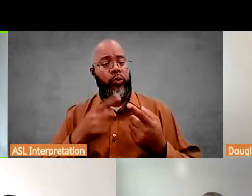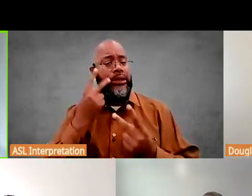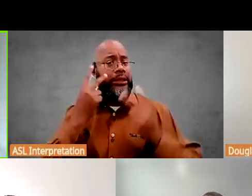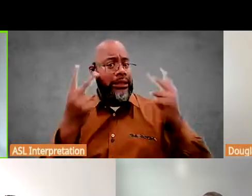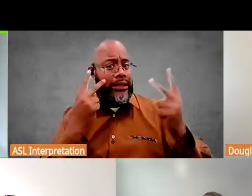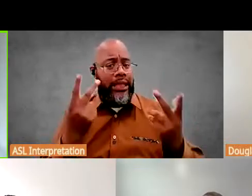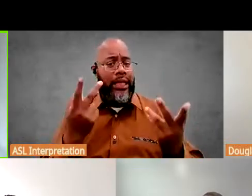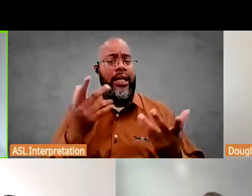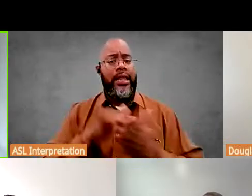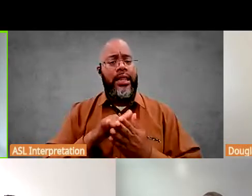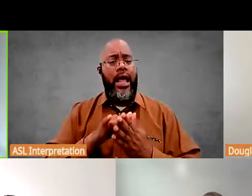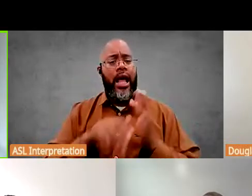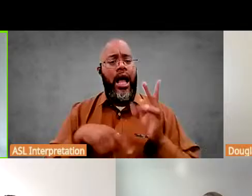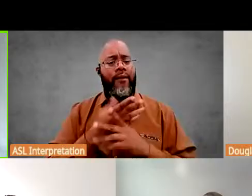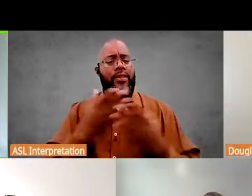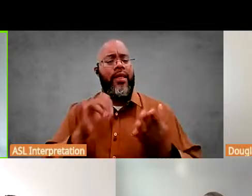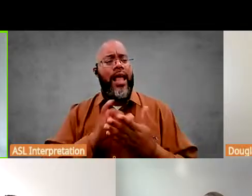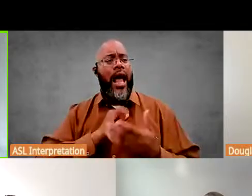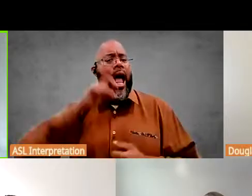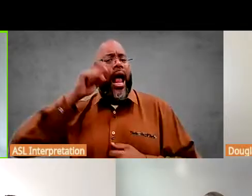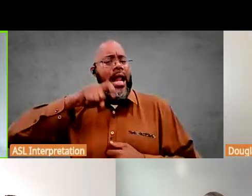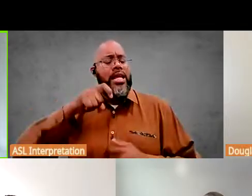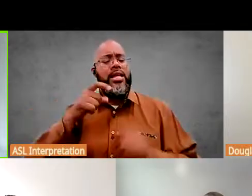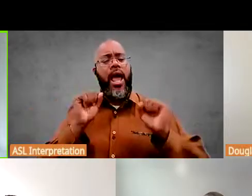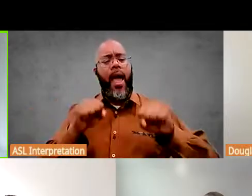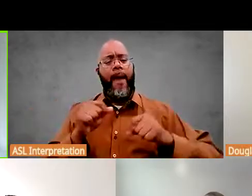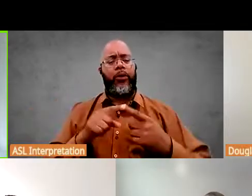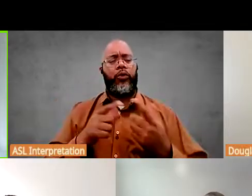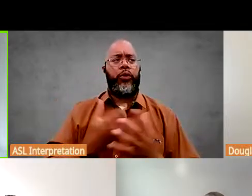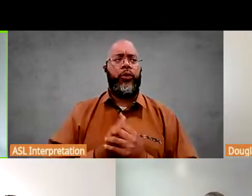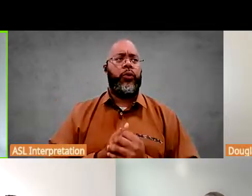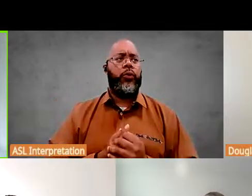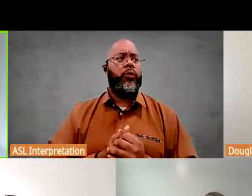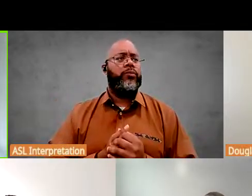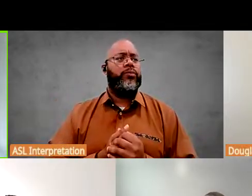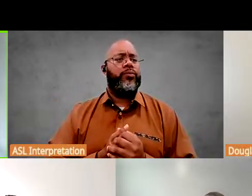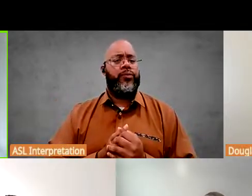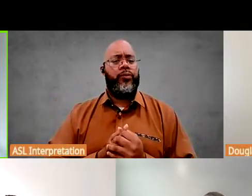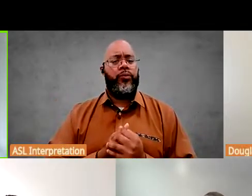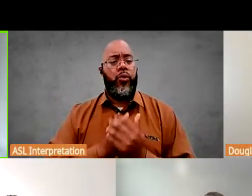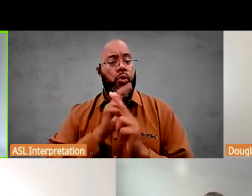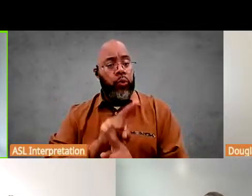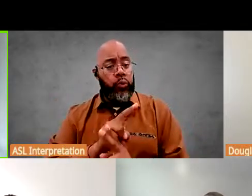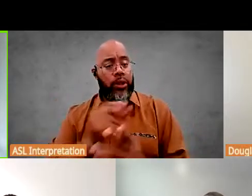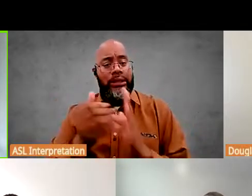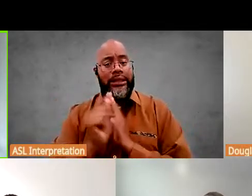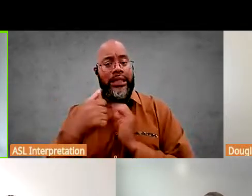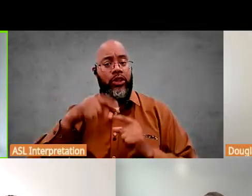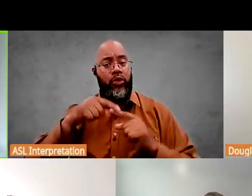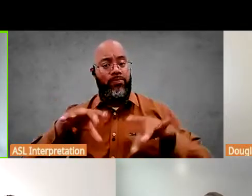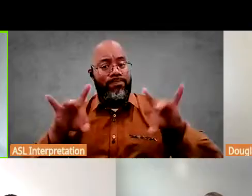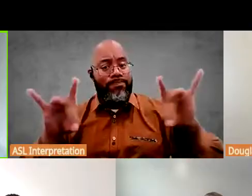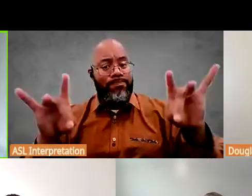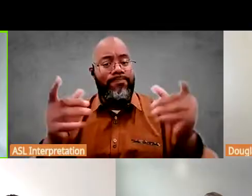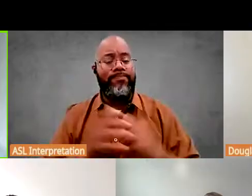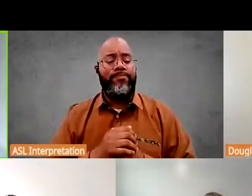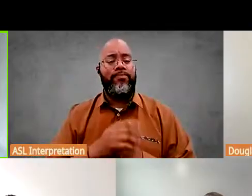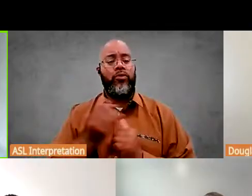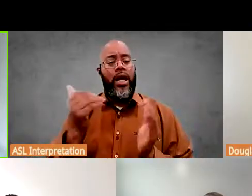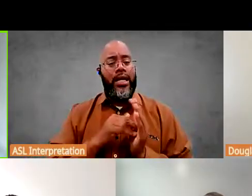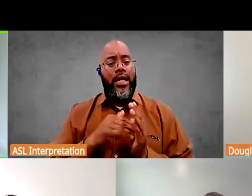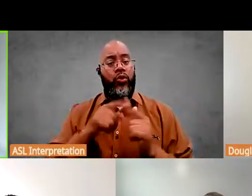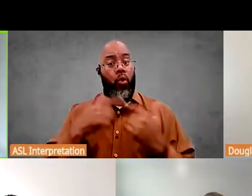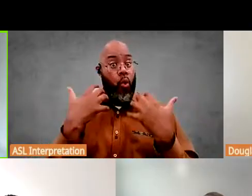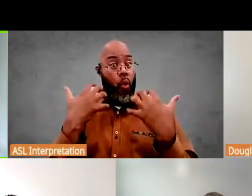okay, these are kind of like the things that I need to be able to use and the skills I need to acquire. So again, to our